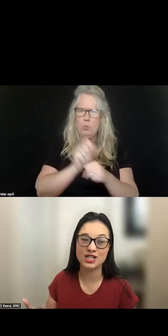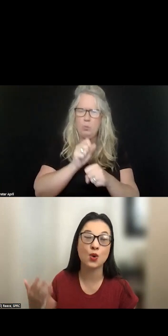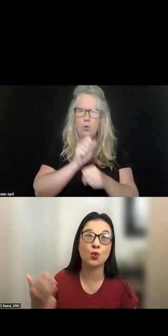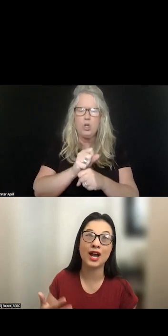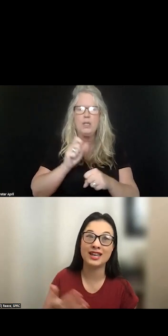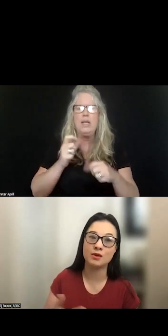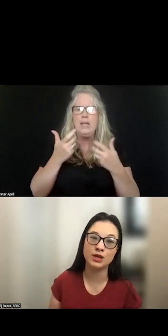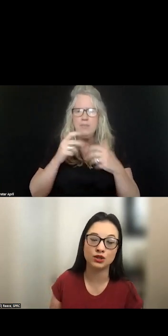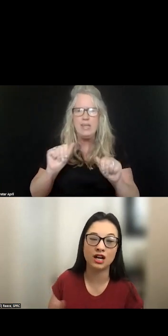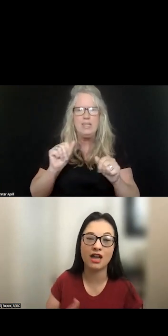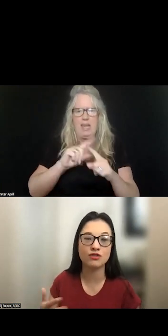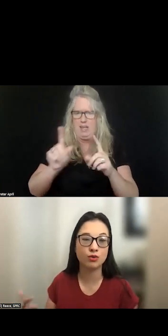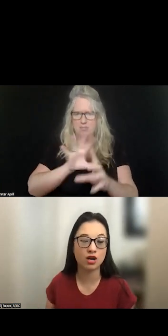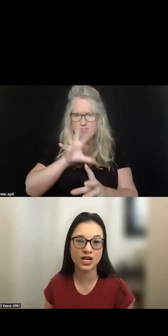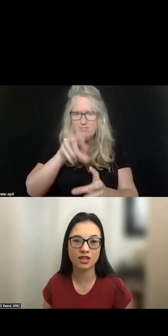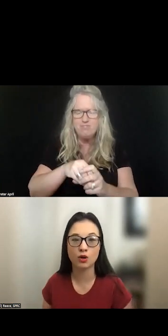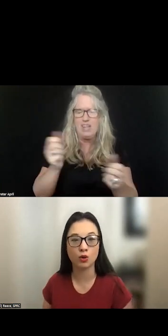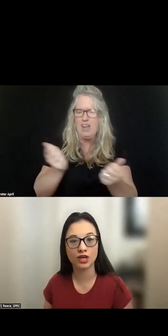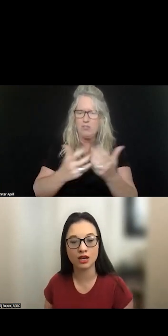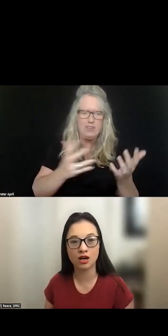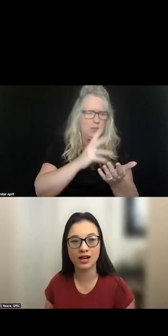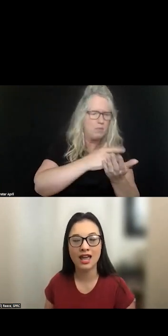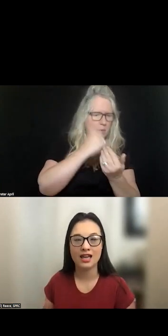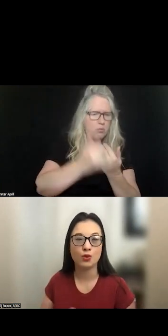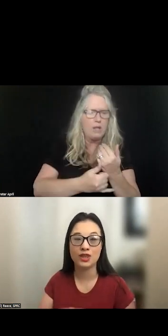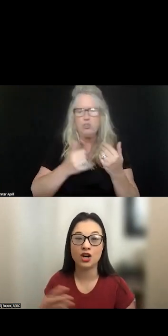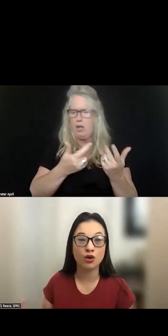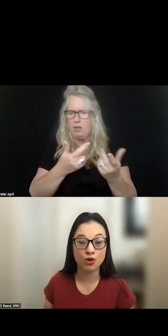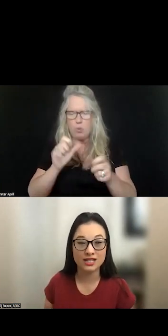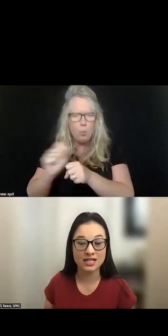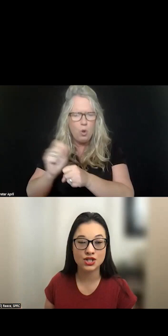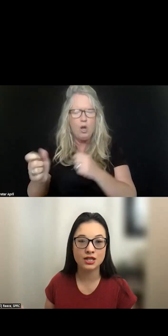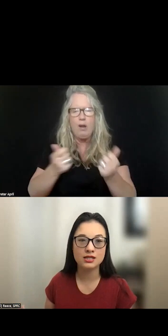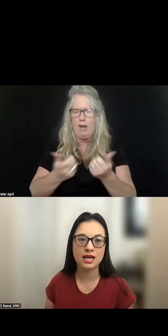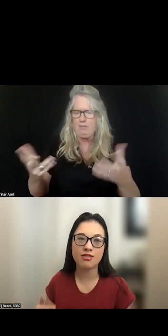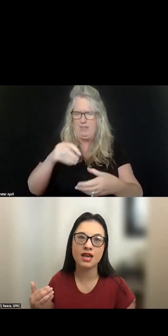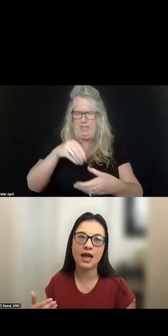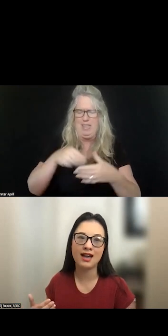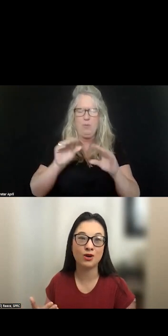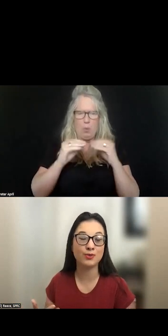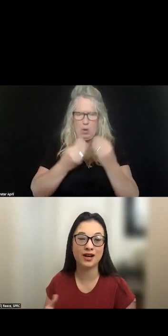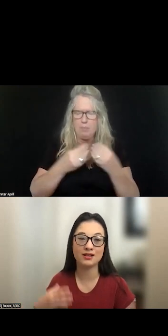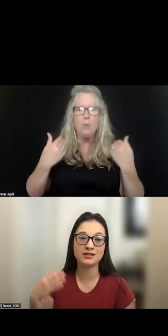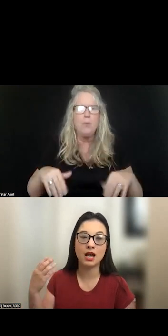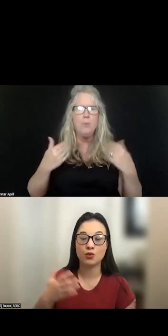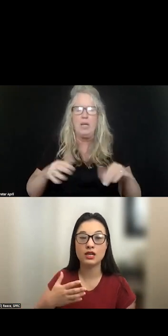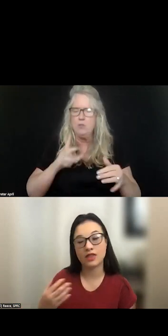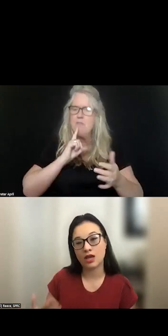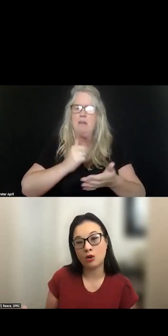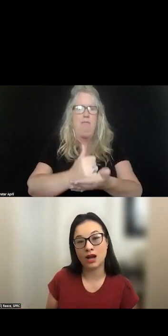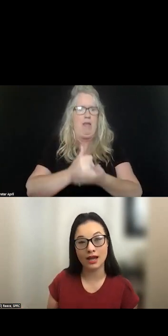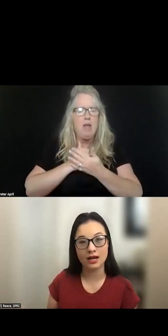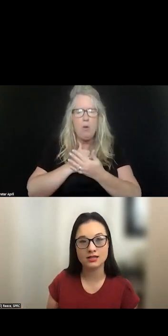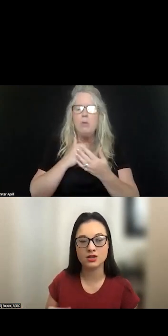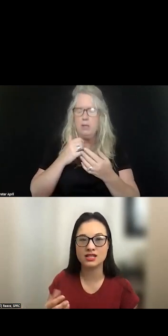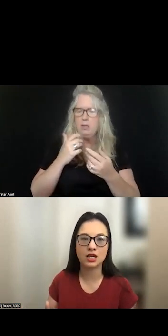their hands right in the middle of every project that we're working on and within our organizations, and they help us. Really, they